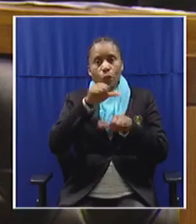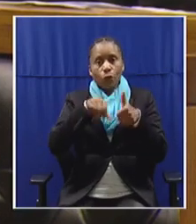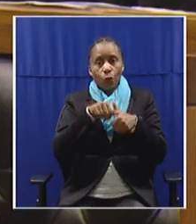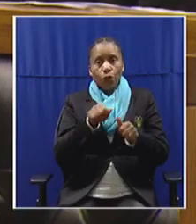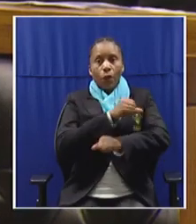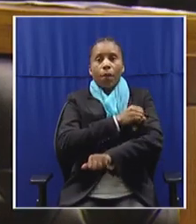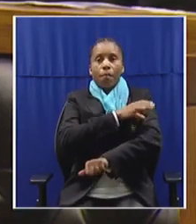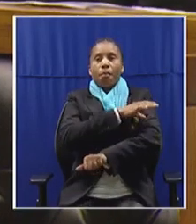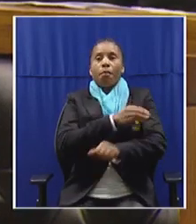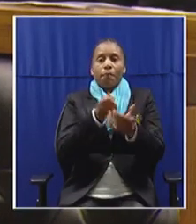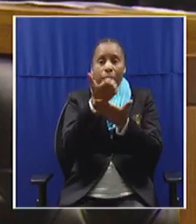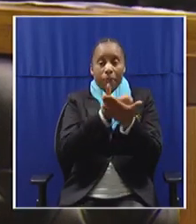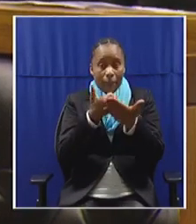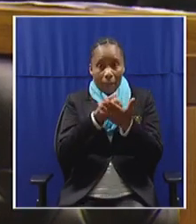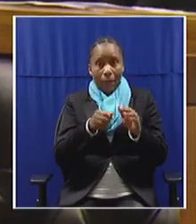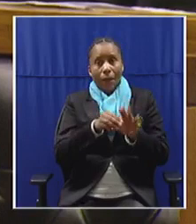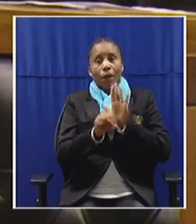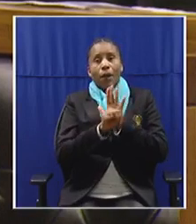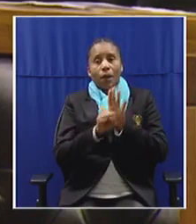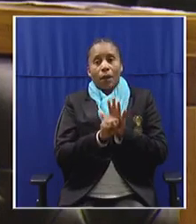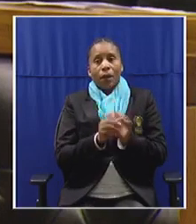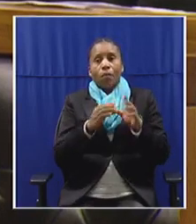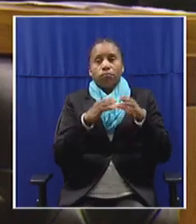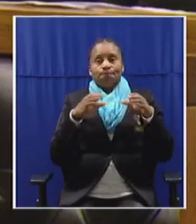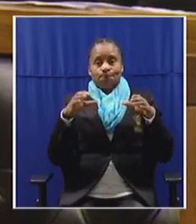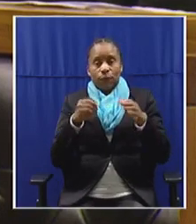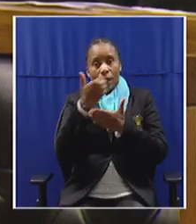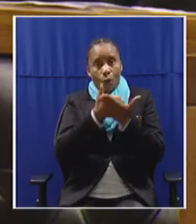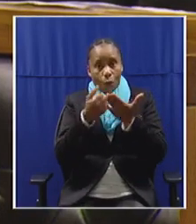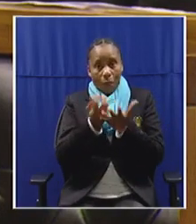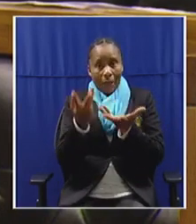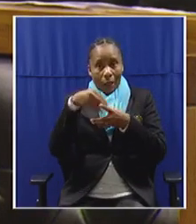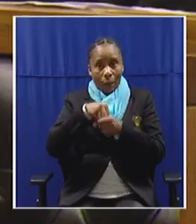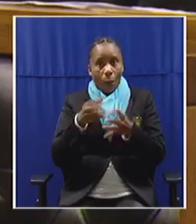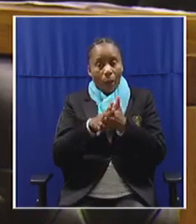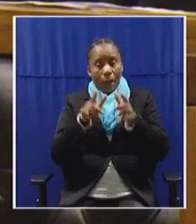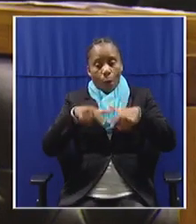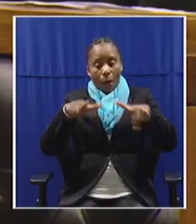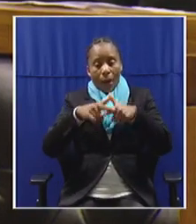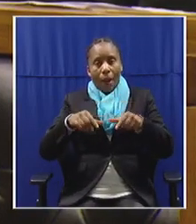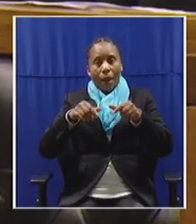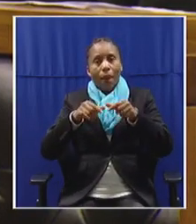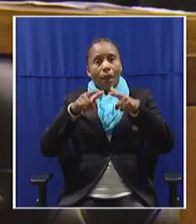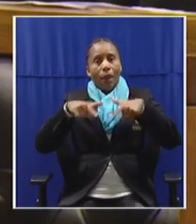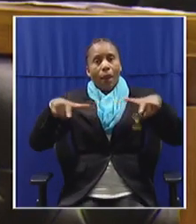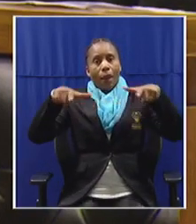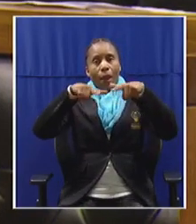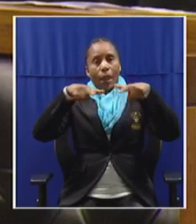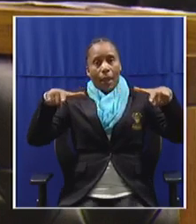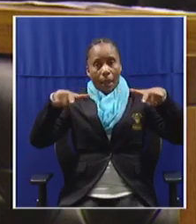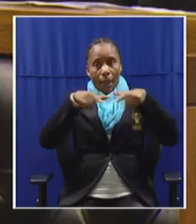models for increased economic inclusion at local level, championing of